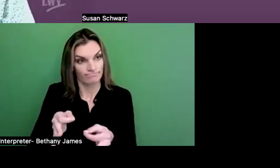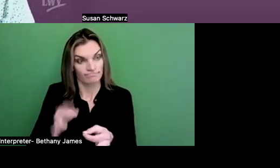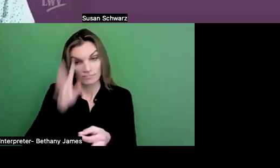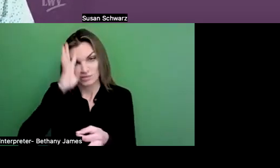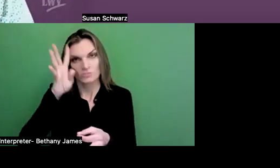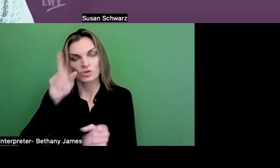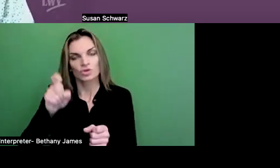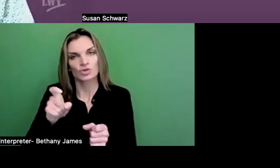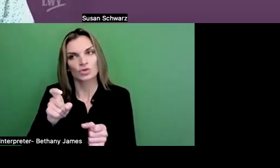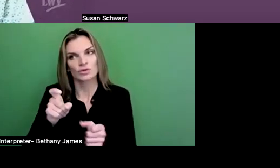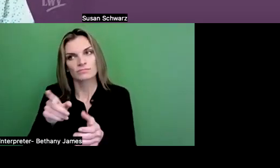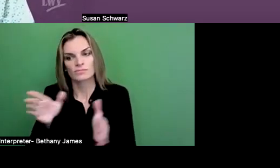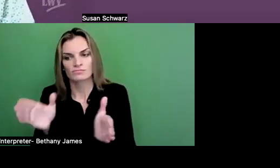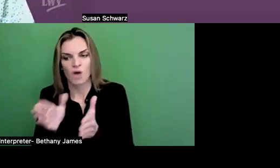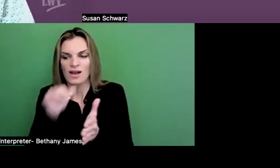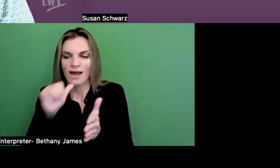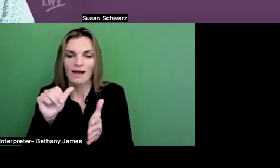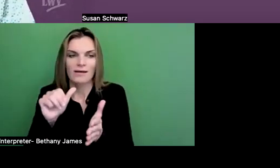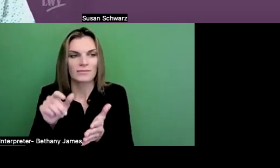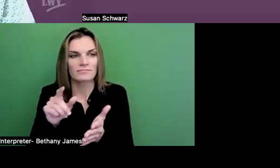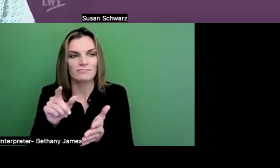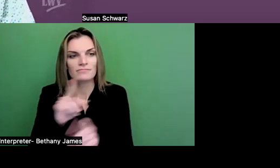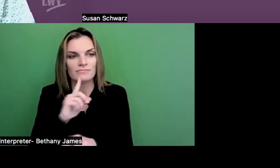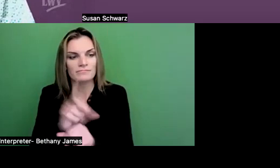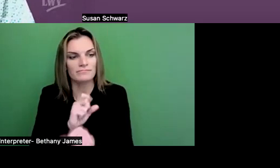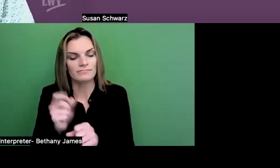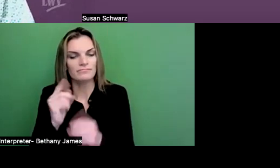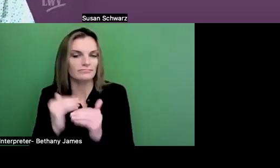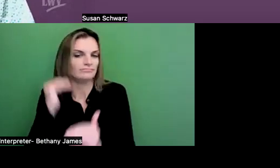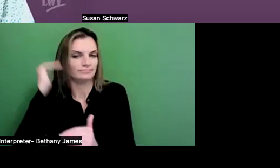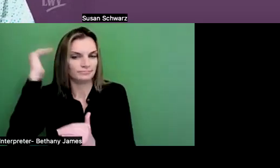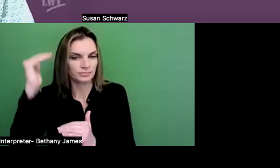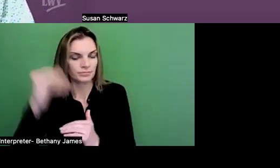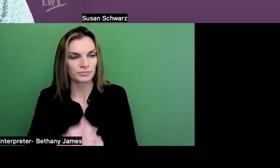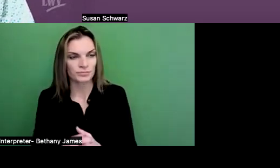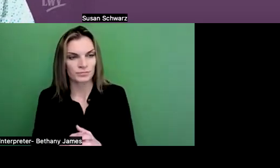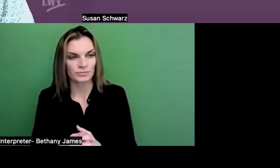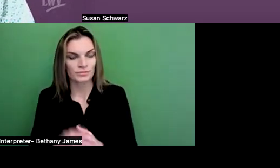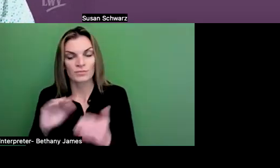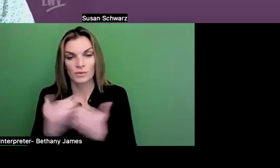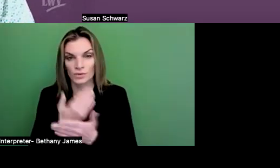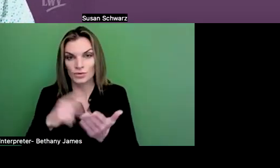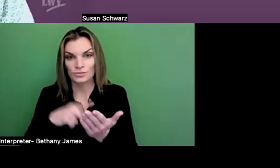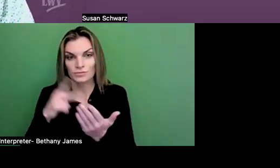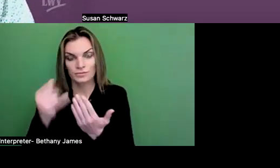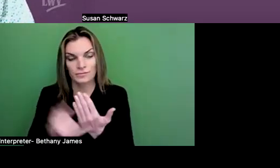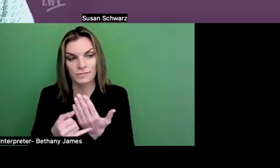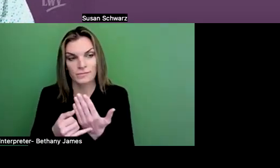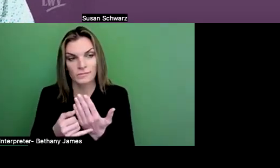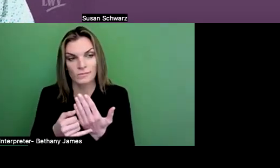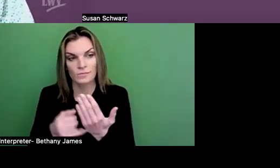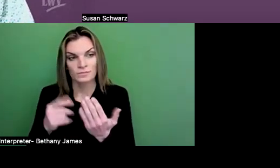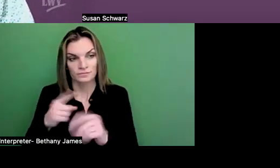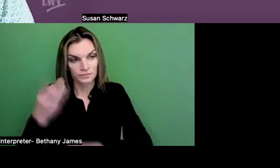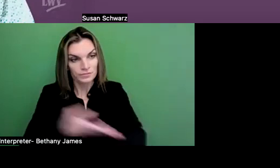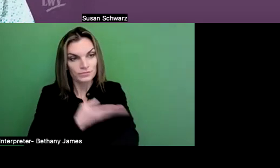there isn't as much impervious surface, and that all new projects and